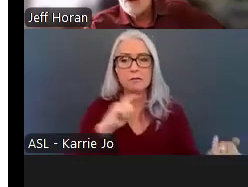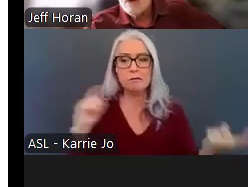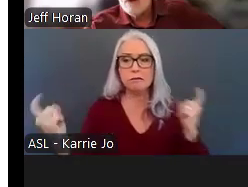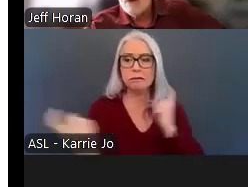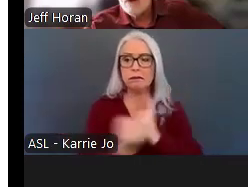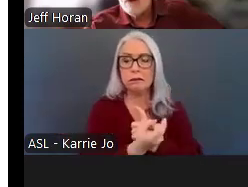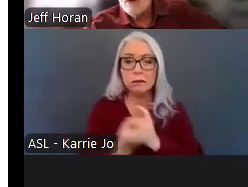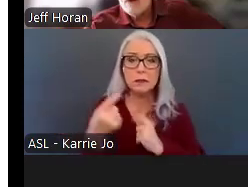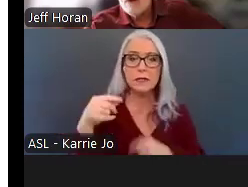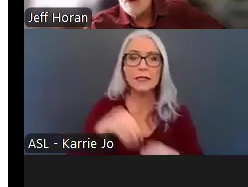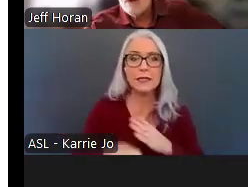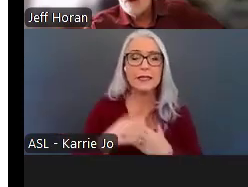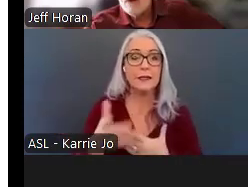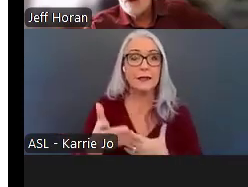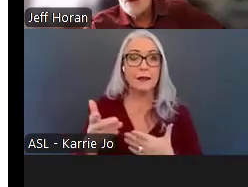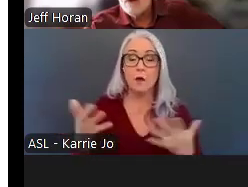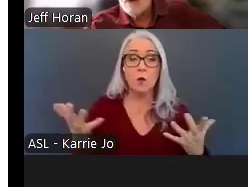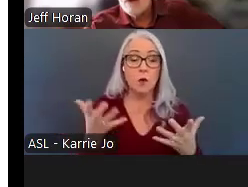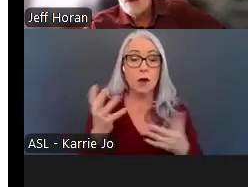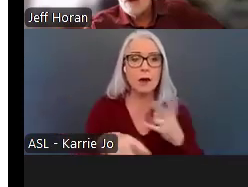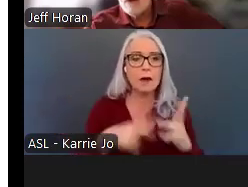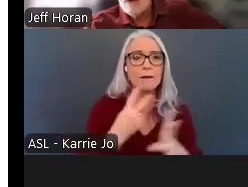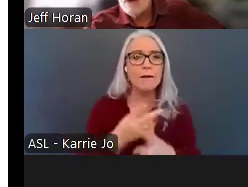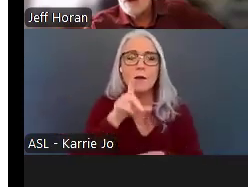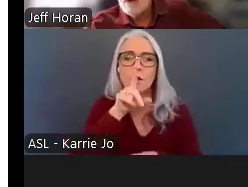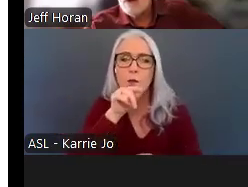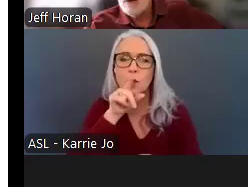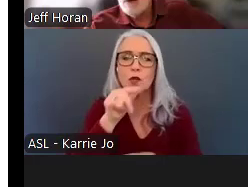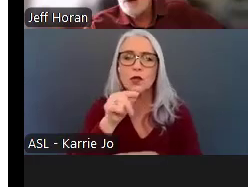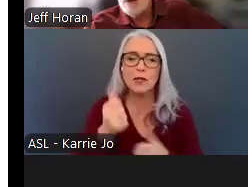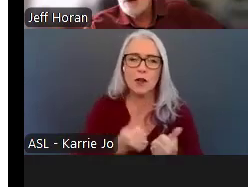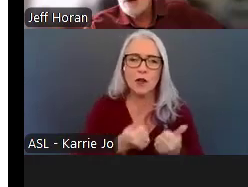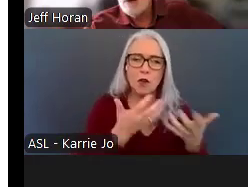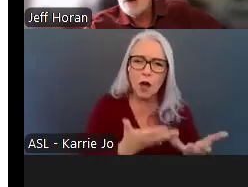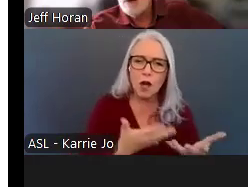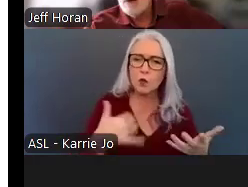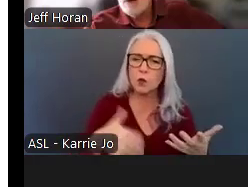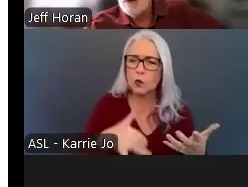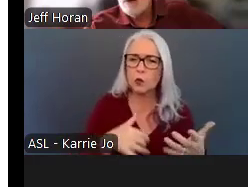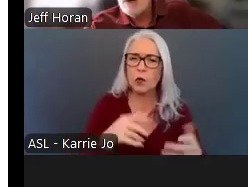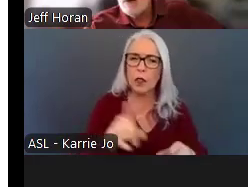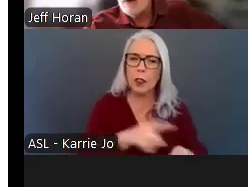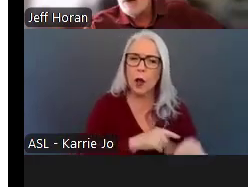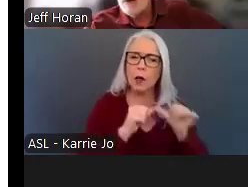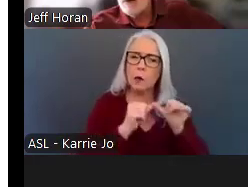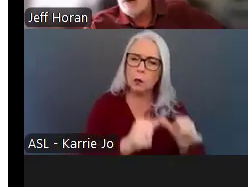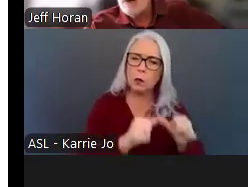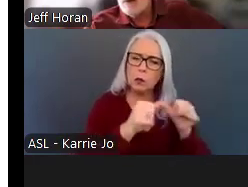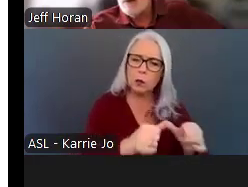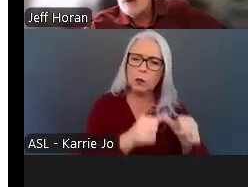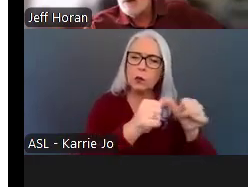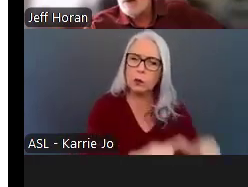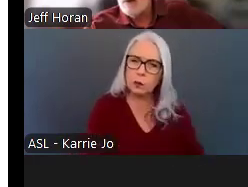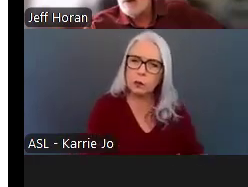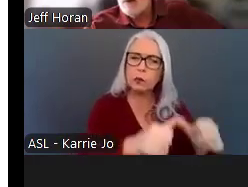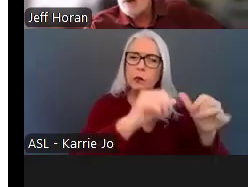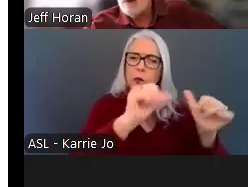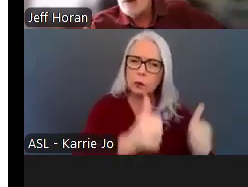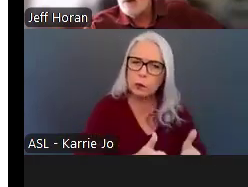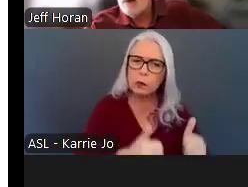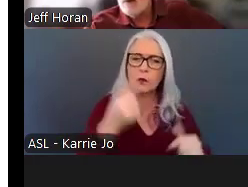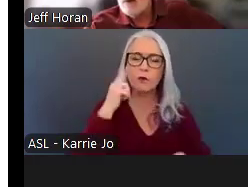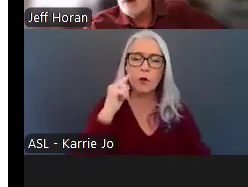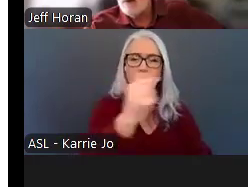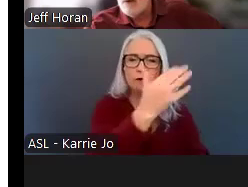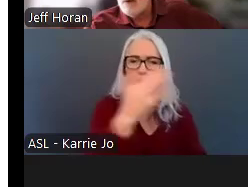we see, and the abundance of boreal birds caused by these long-term declines or significant declines in forested